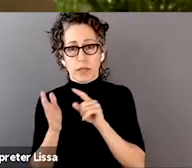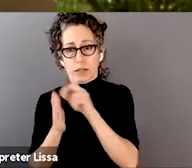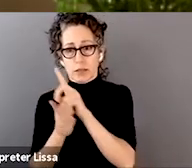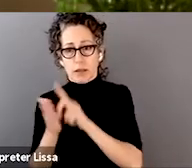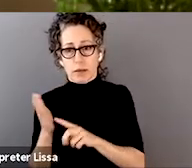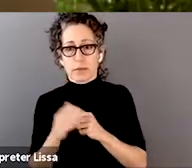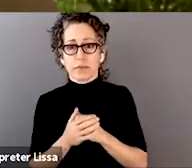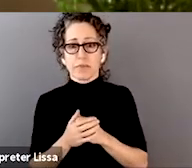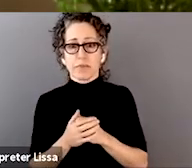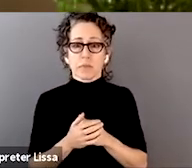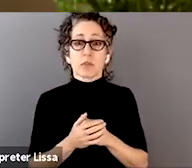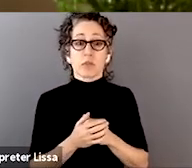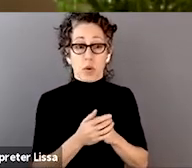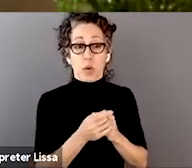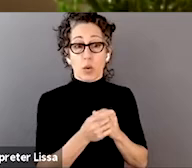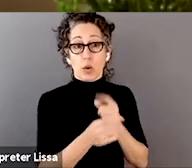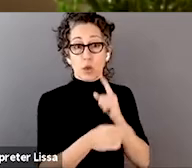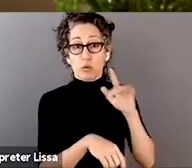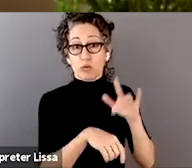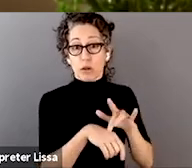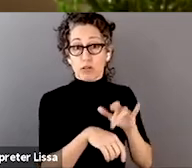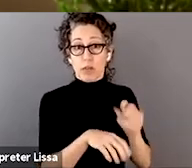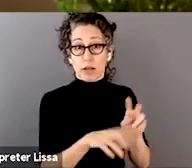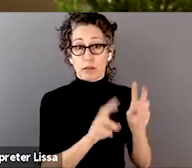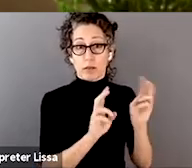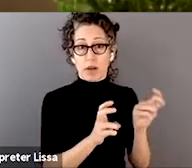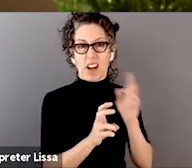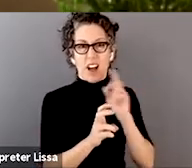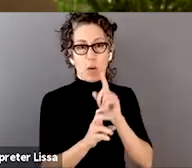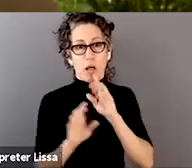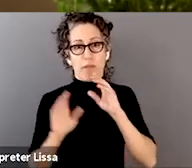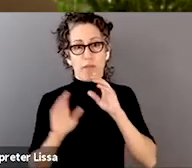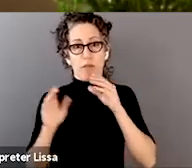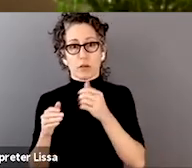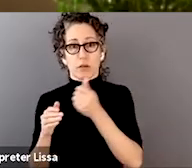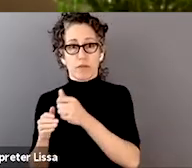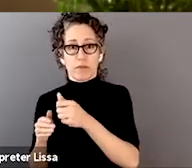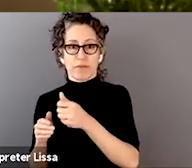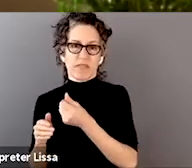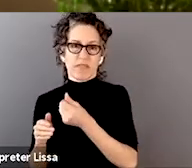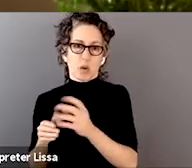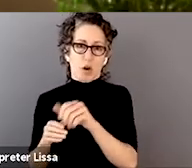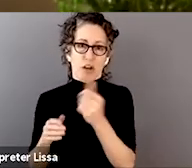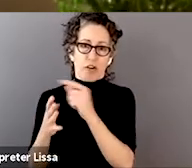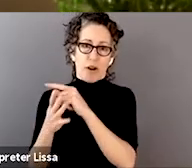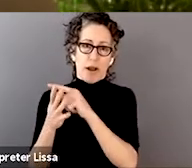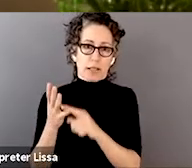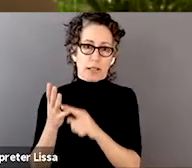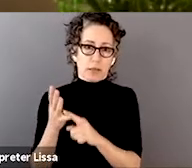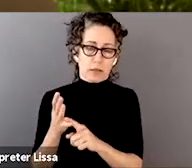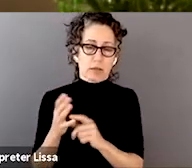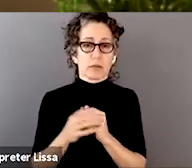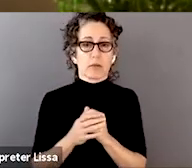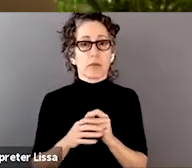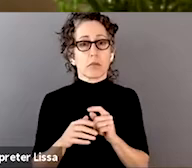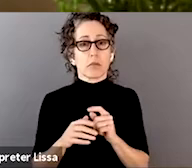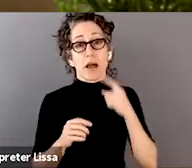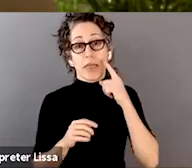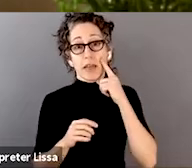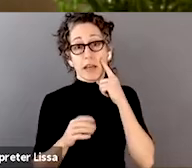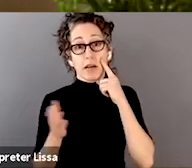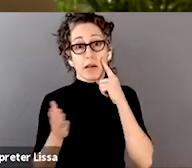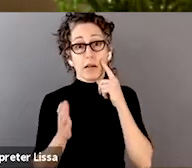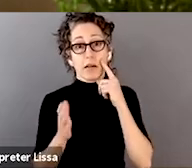I'm going to probably touch upon a few other aspects, which probably already came up in some of the earlier discussion. But I think emphasis on